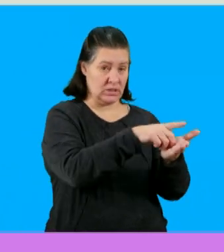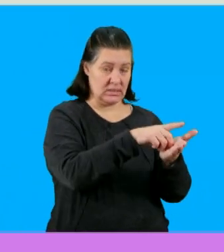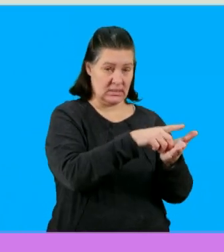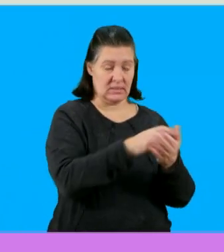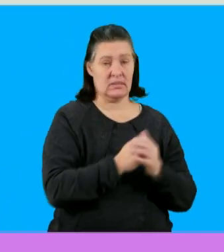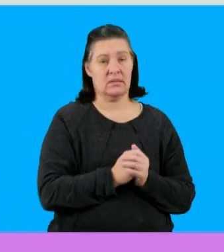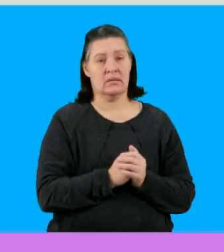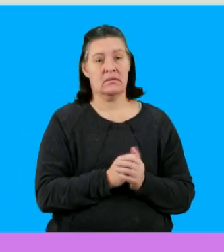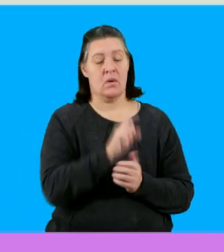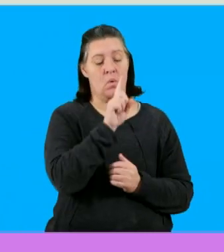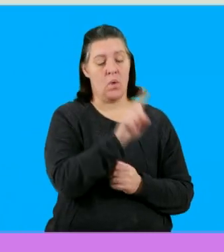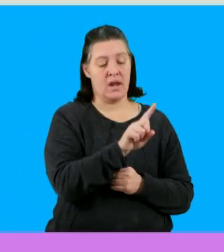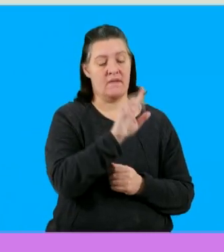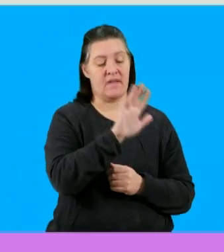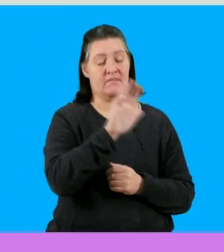the deposit,